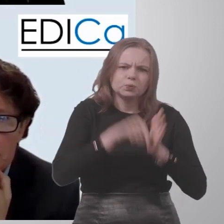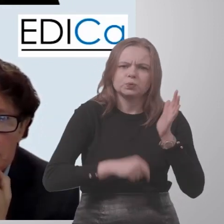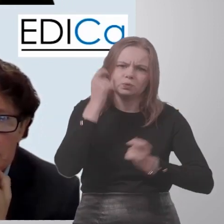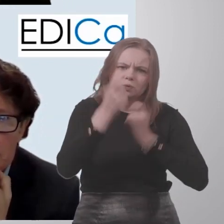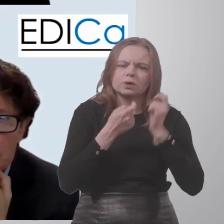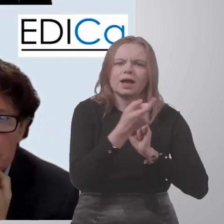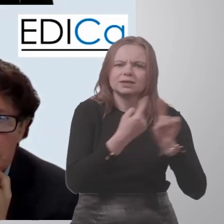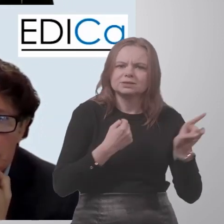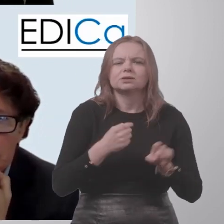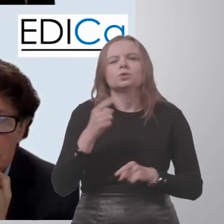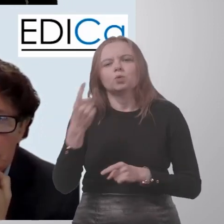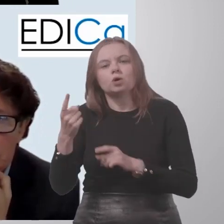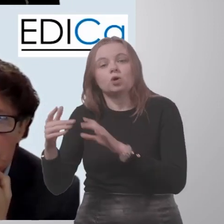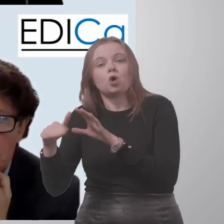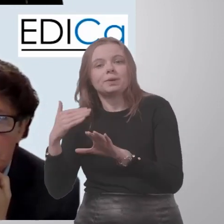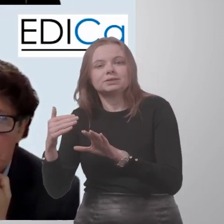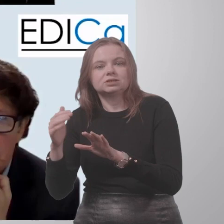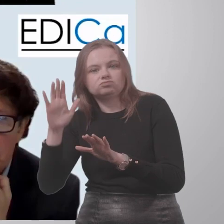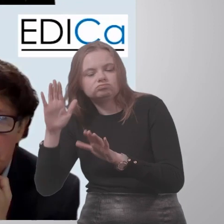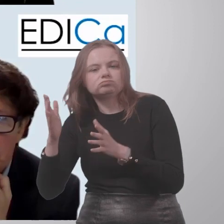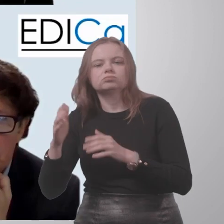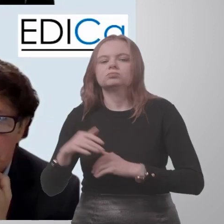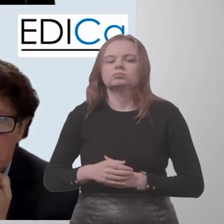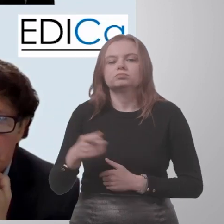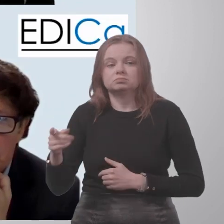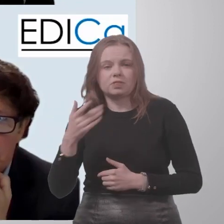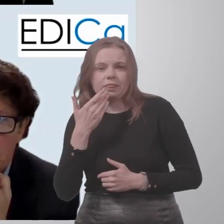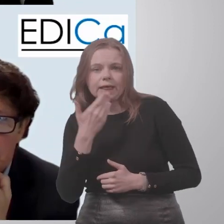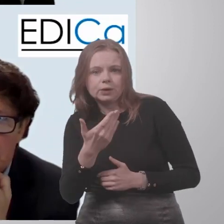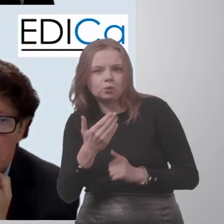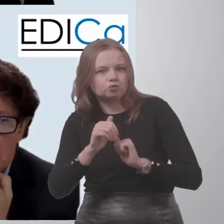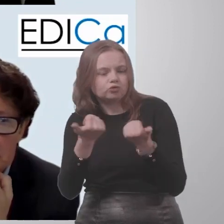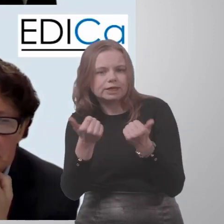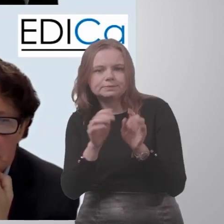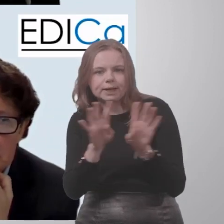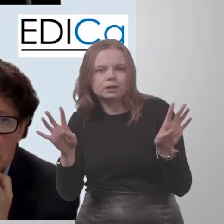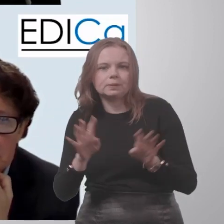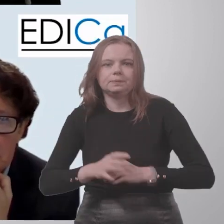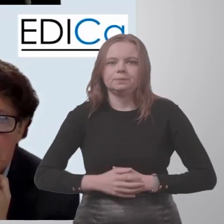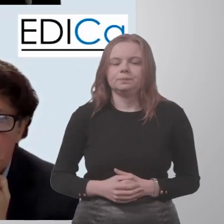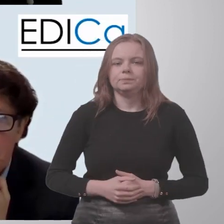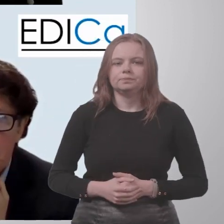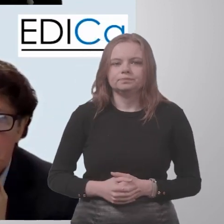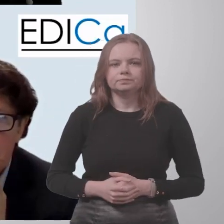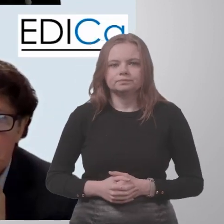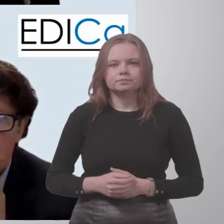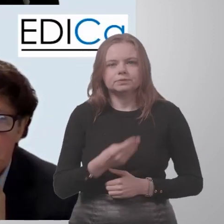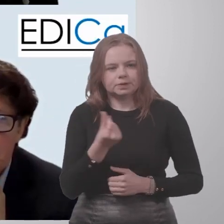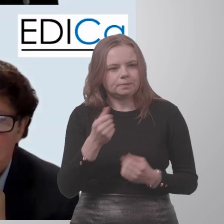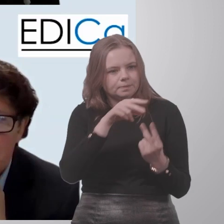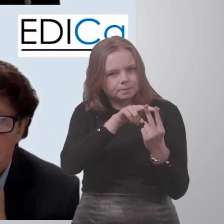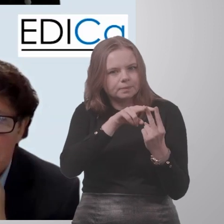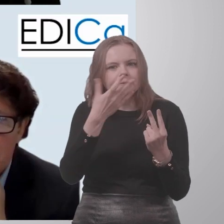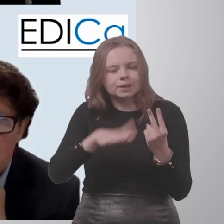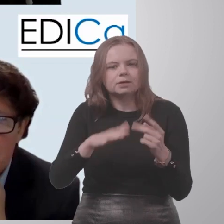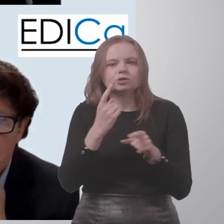comment just to say thank you, great panel. A couple of the panelists spoke about the role of luck in their careers,